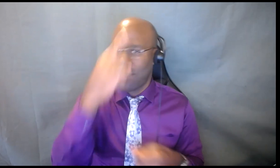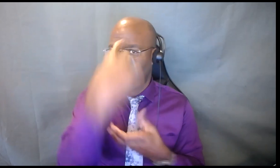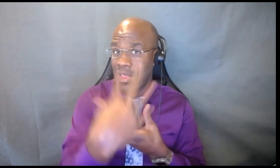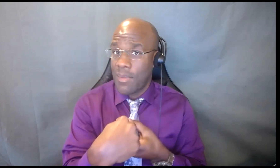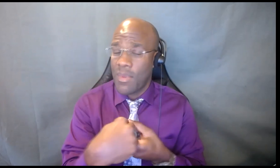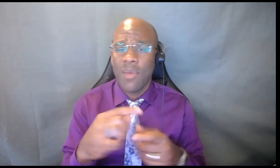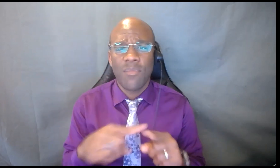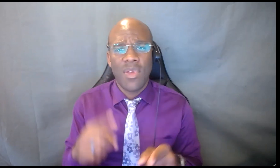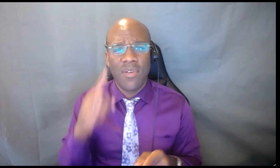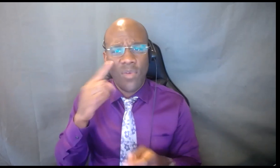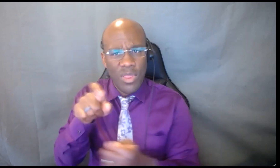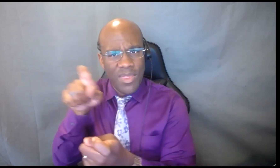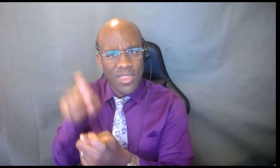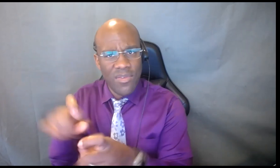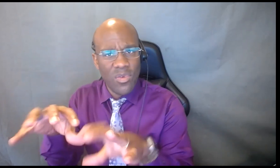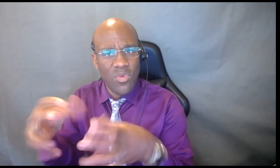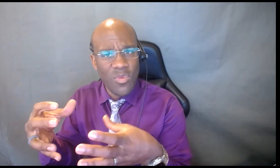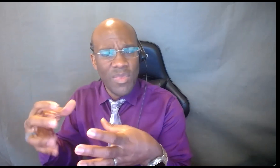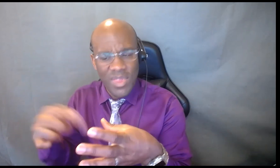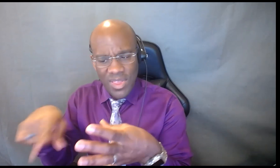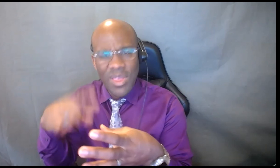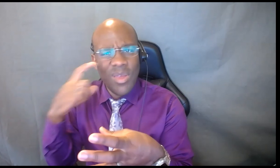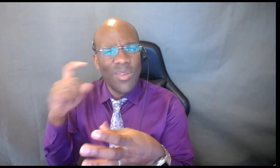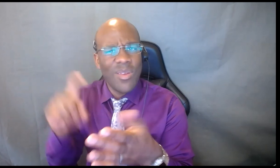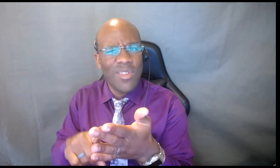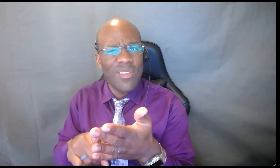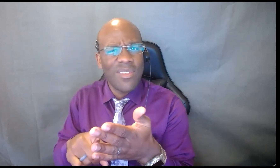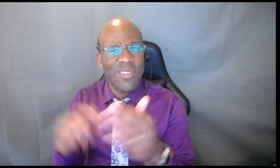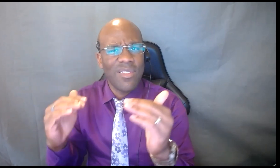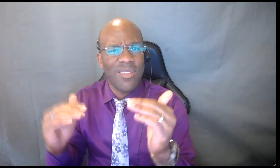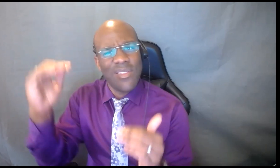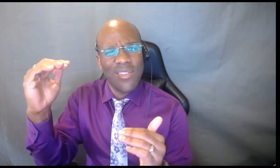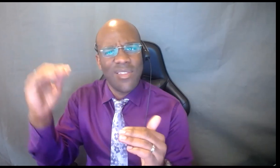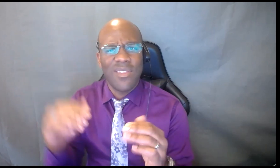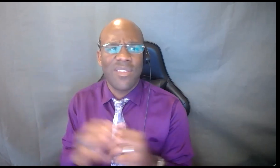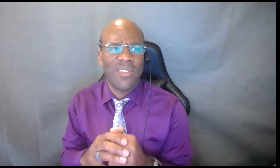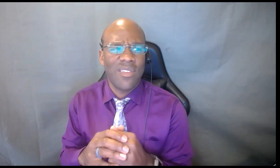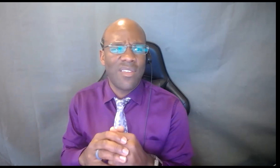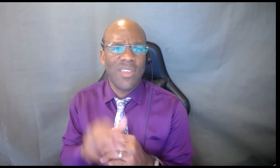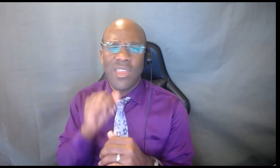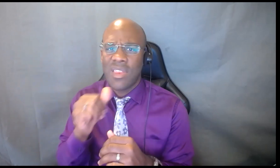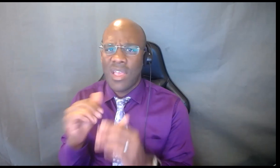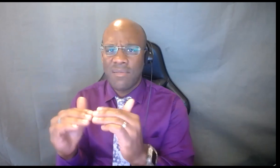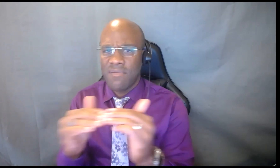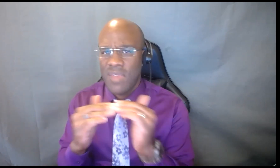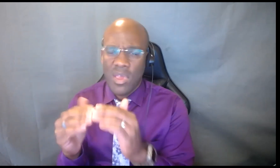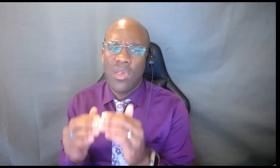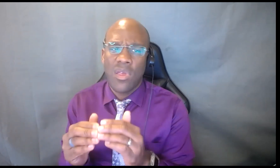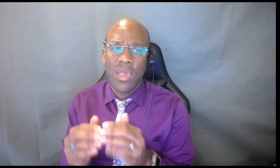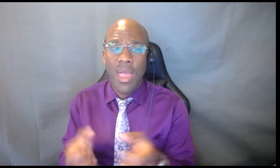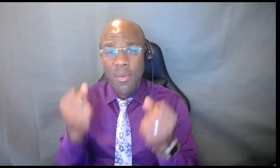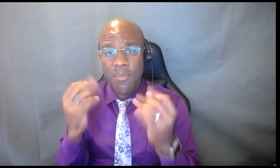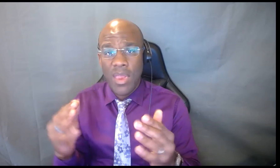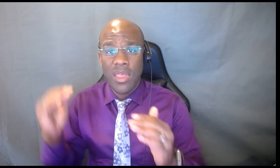for specific populations, that we have disparities, and we are just now getting diagnosis for many of